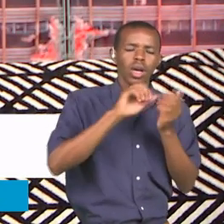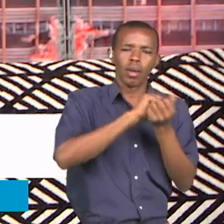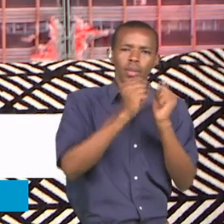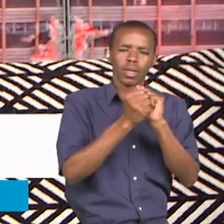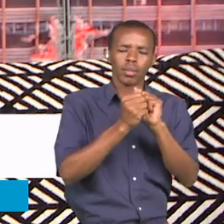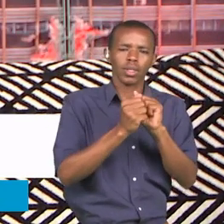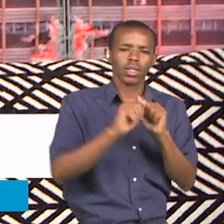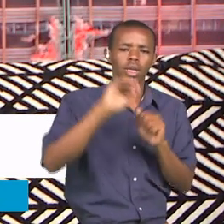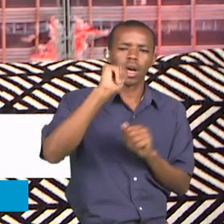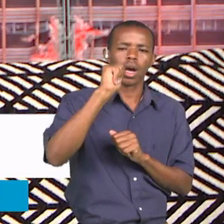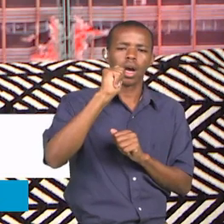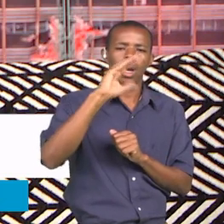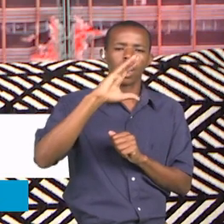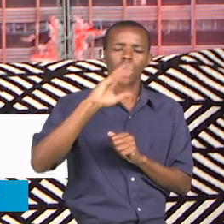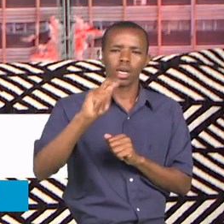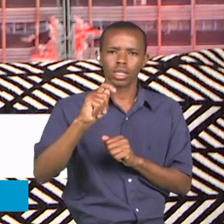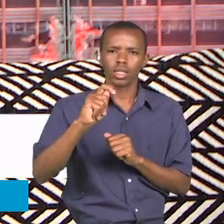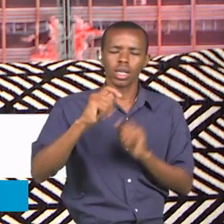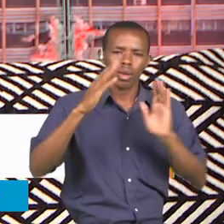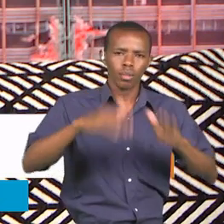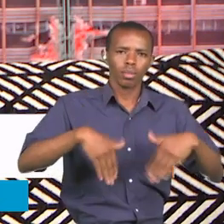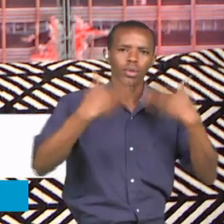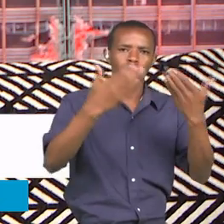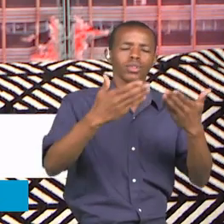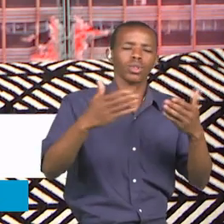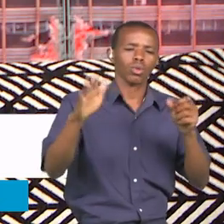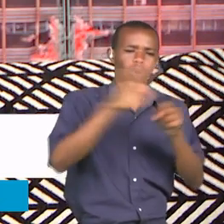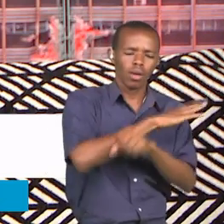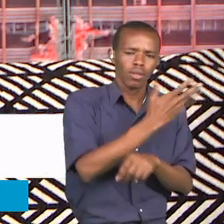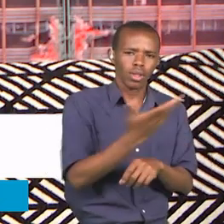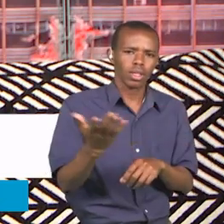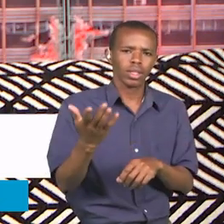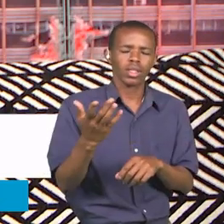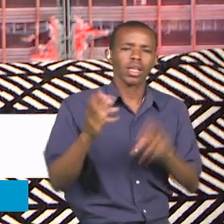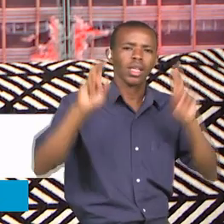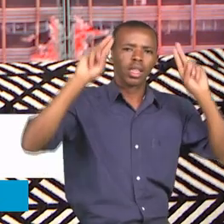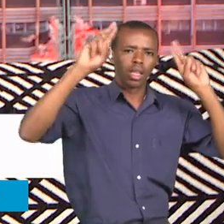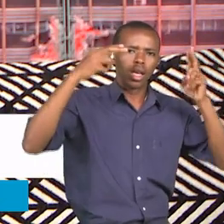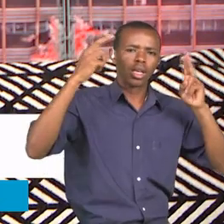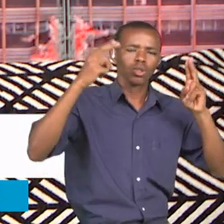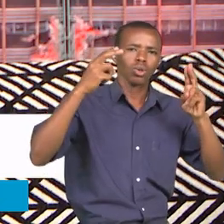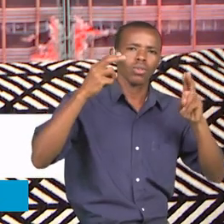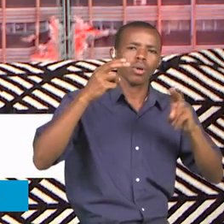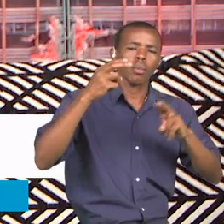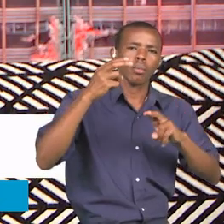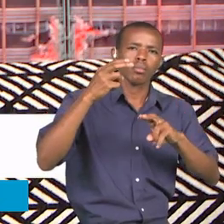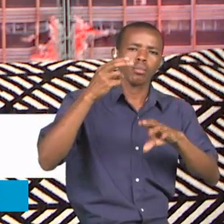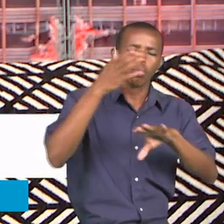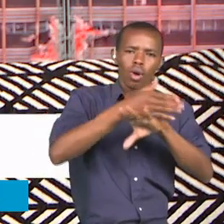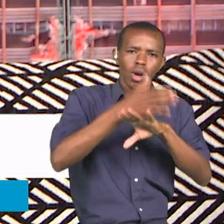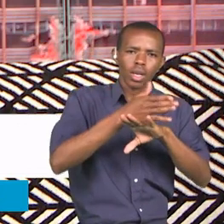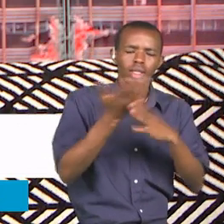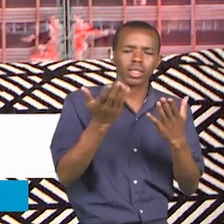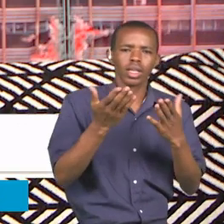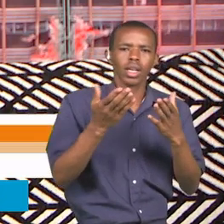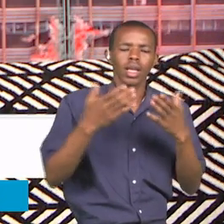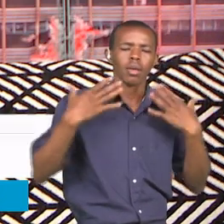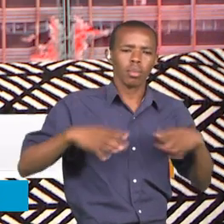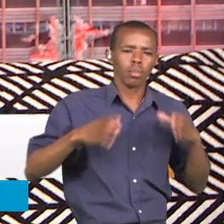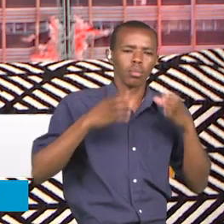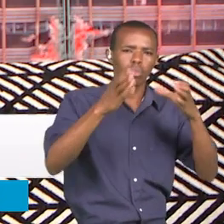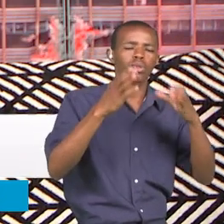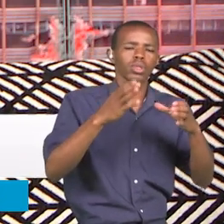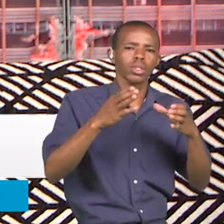Act that had provisions to cover these things. Then there was the issue of bloggers and the issue of people just posting whatever they